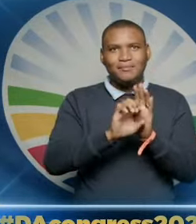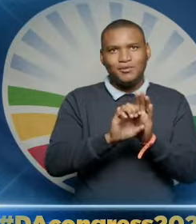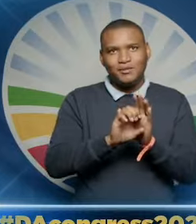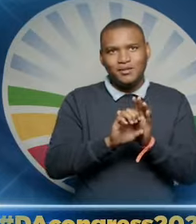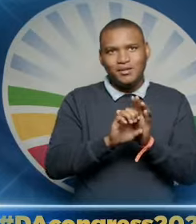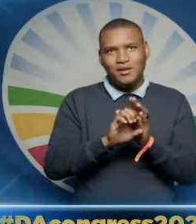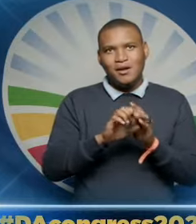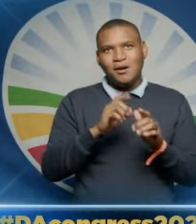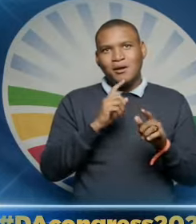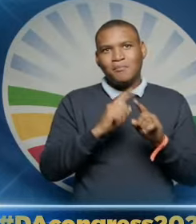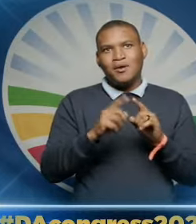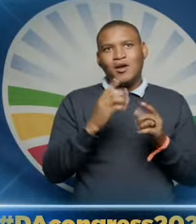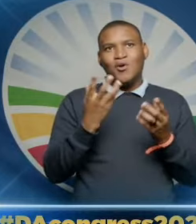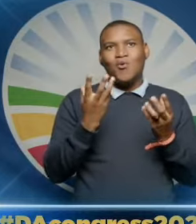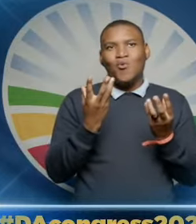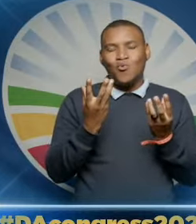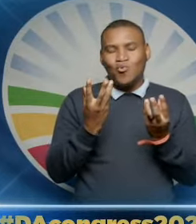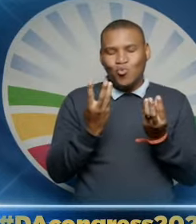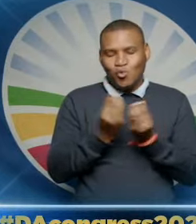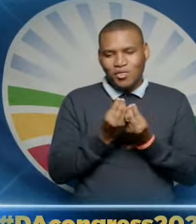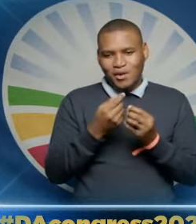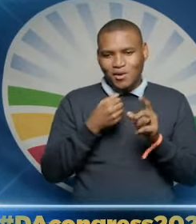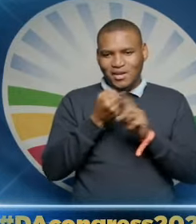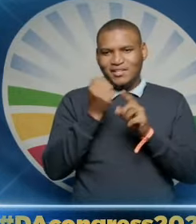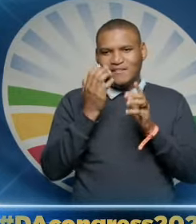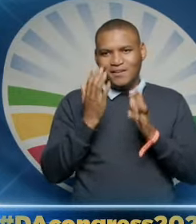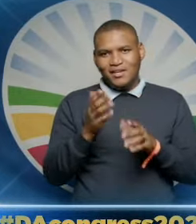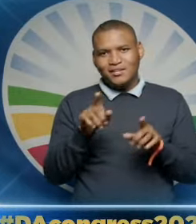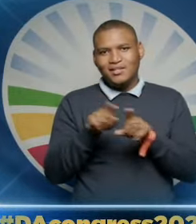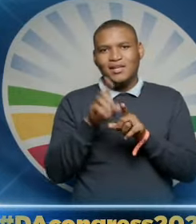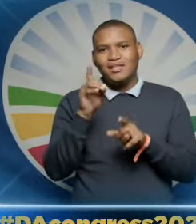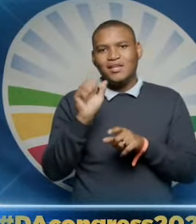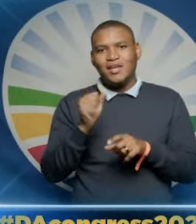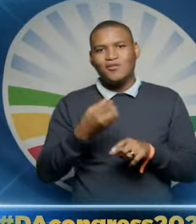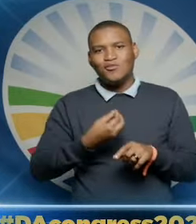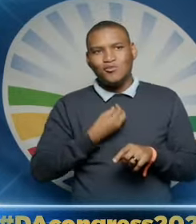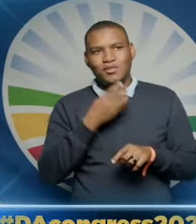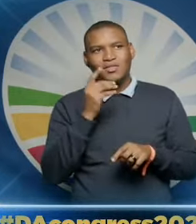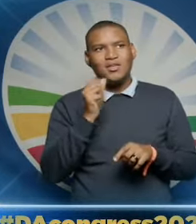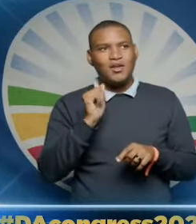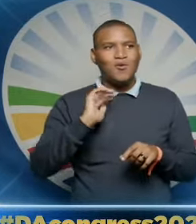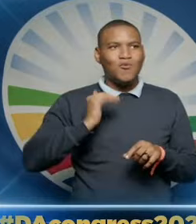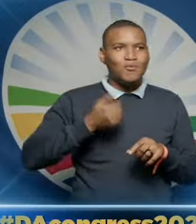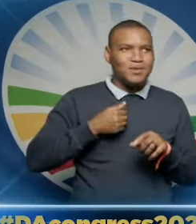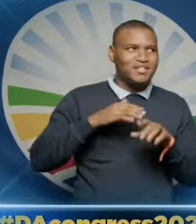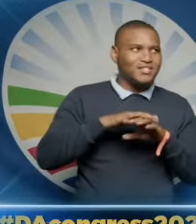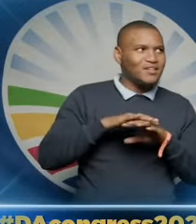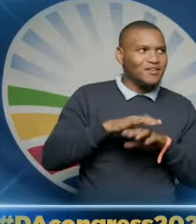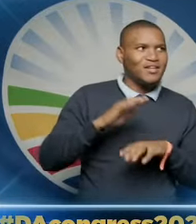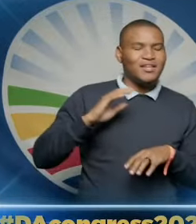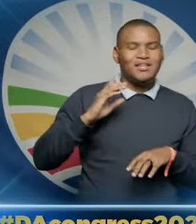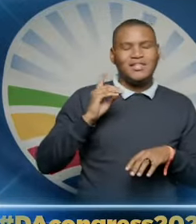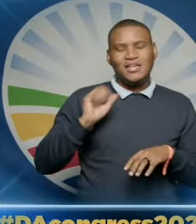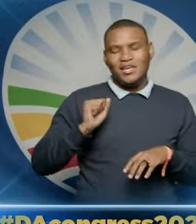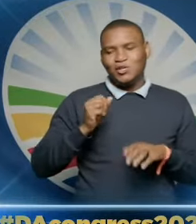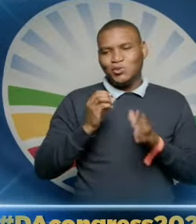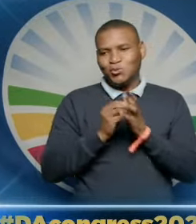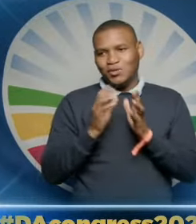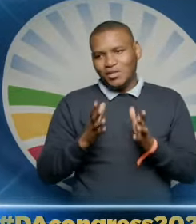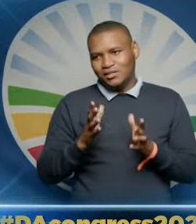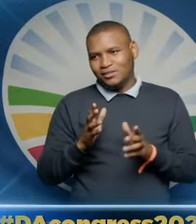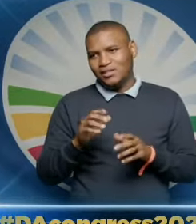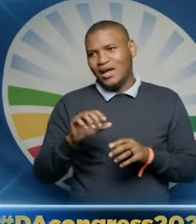will work closely with our activists and structures such as DA Youth, DA Women's Network, DA Students Organization, as well as